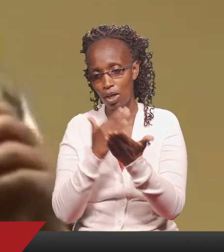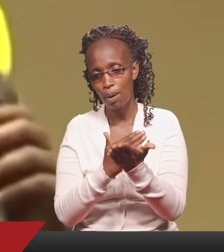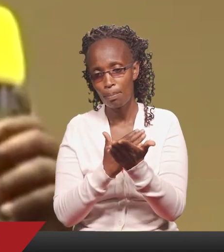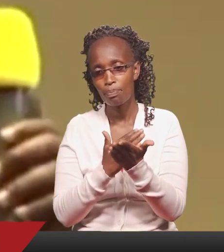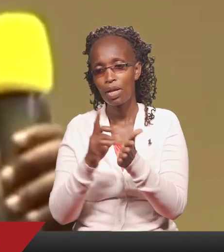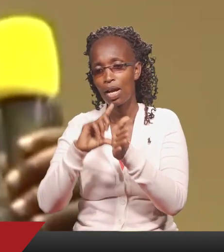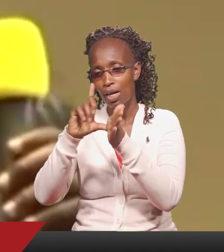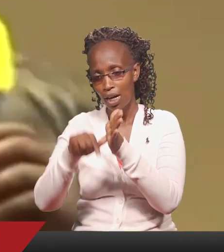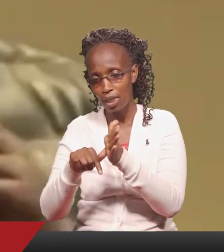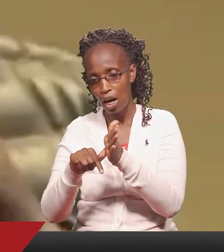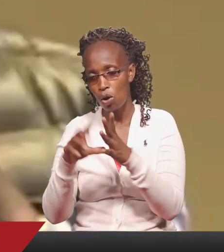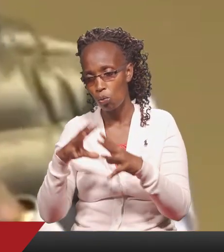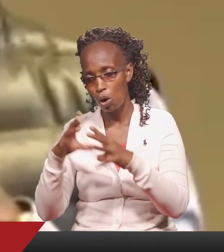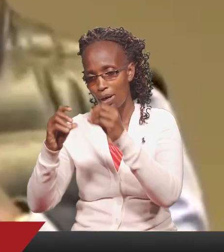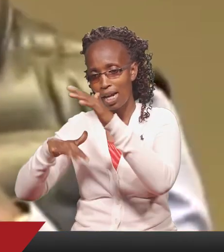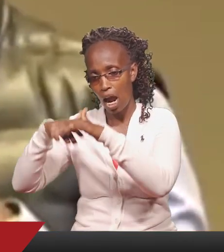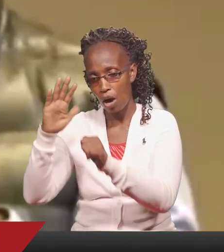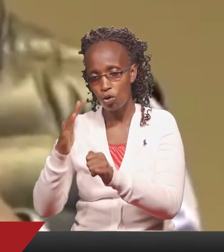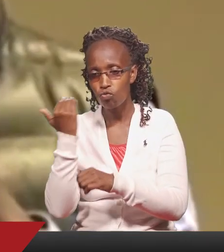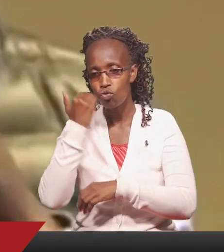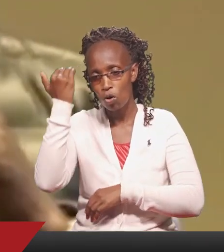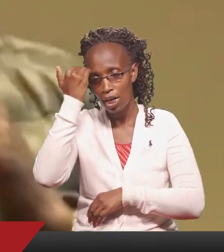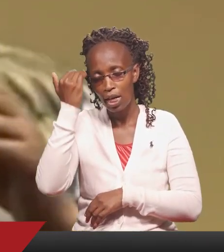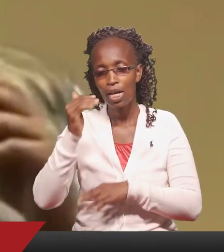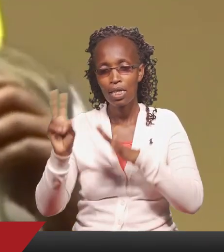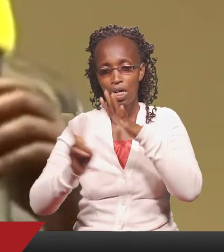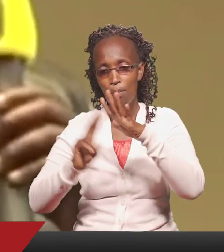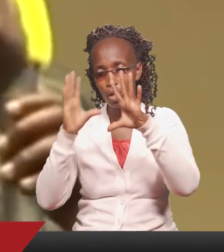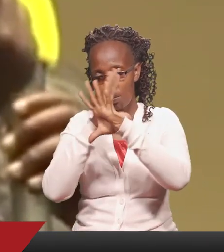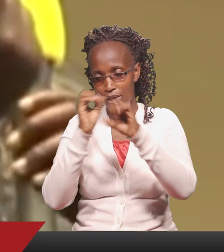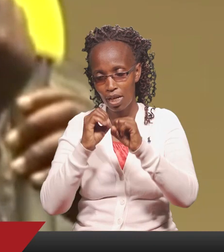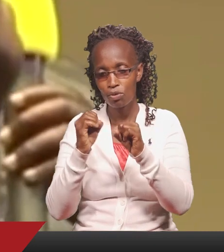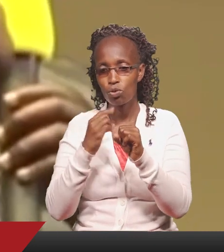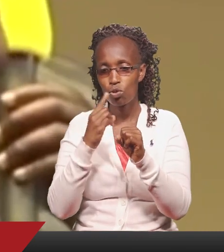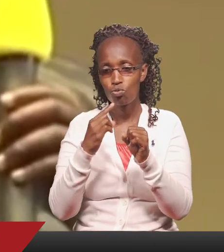a negotiated settlement out of court. Now Deputy President is paying